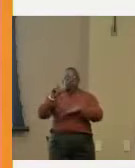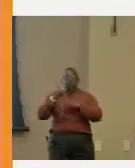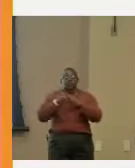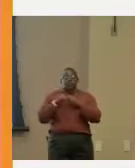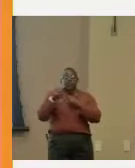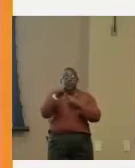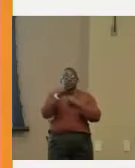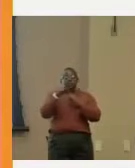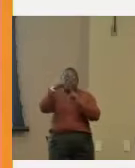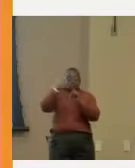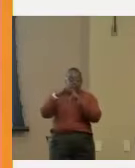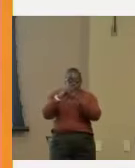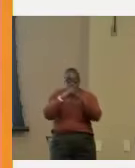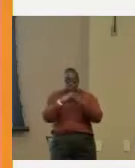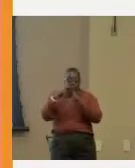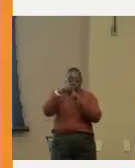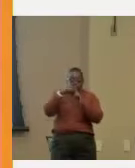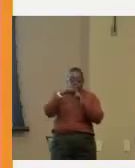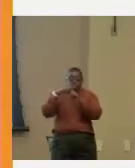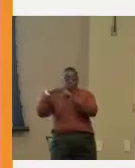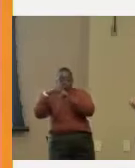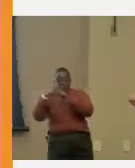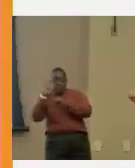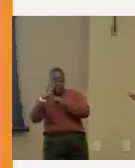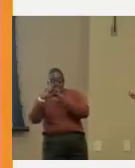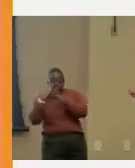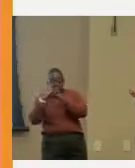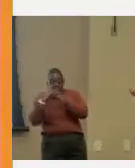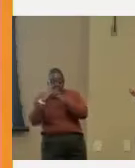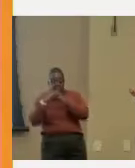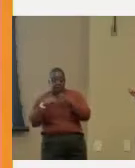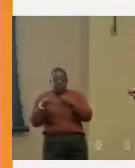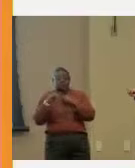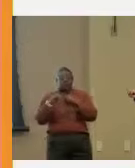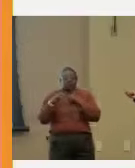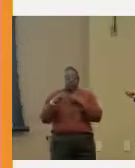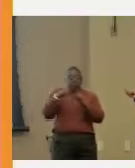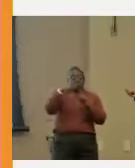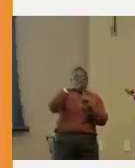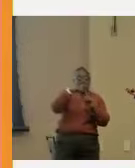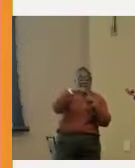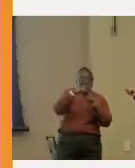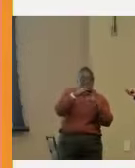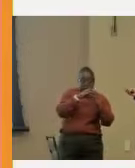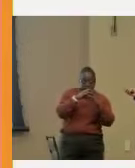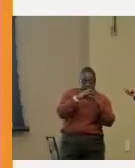CAR T cells targeted B cells, and targeted B cells because they were T cells that